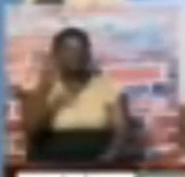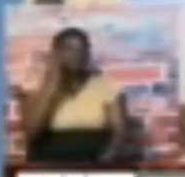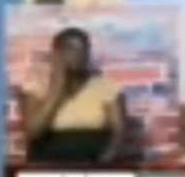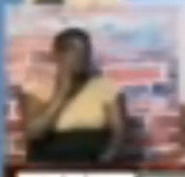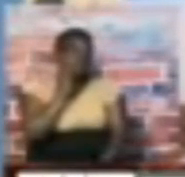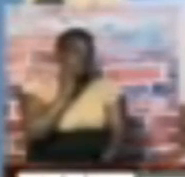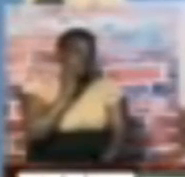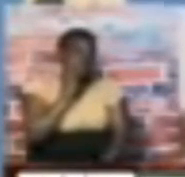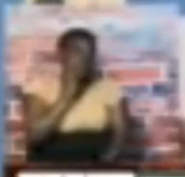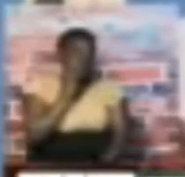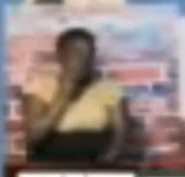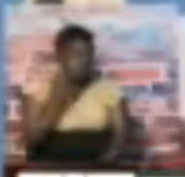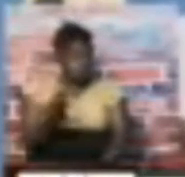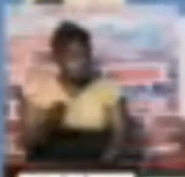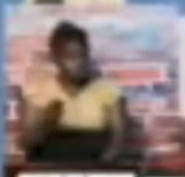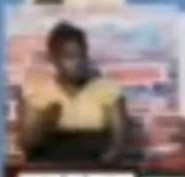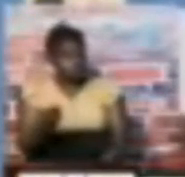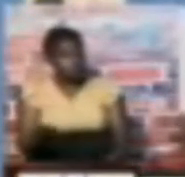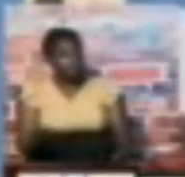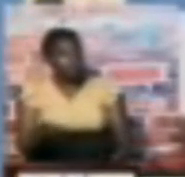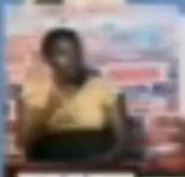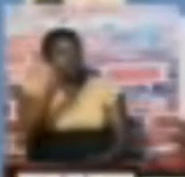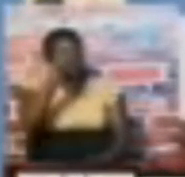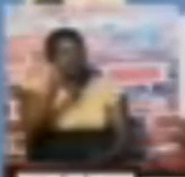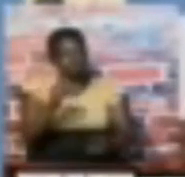General Katumba, 20 million shillings.